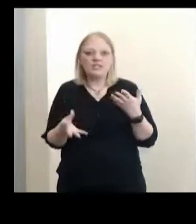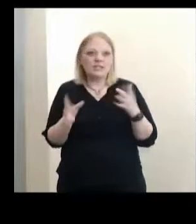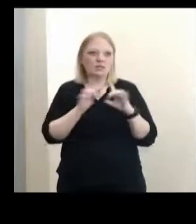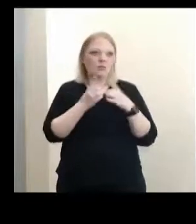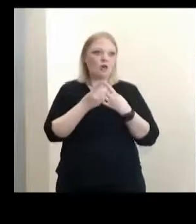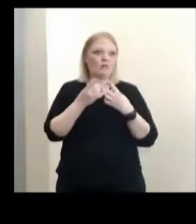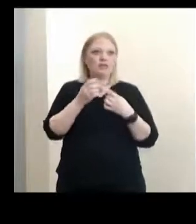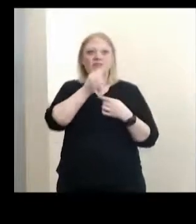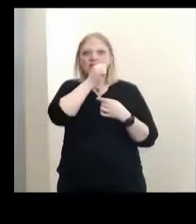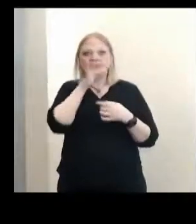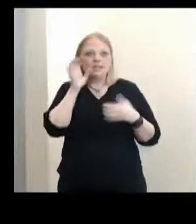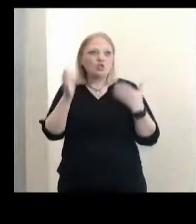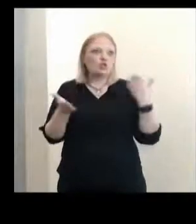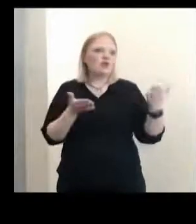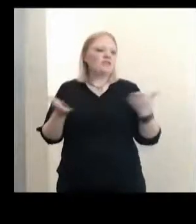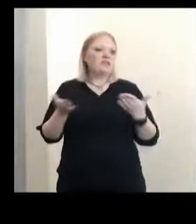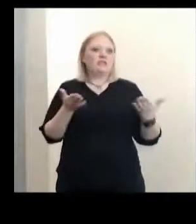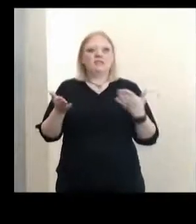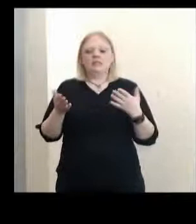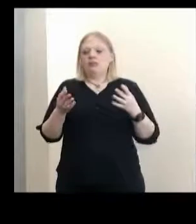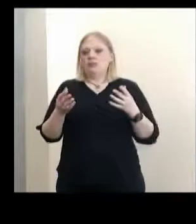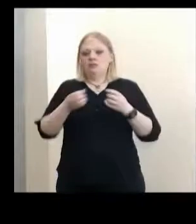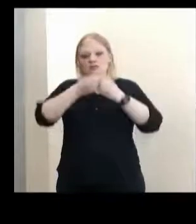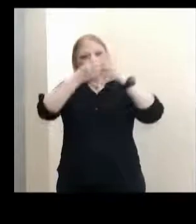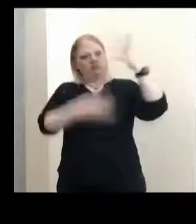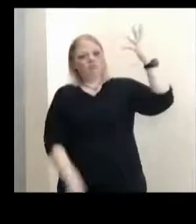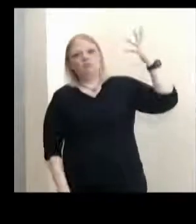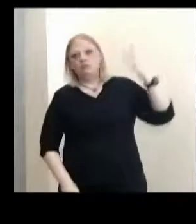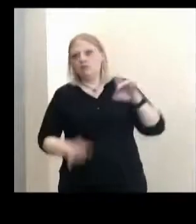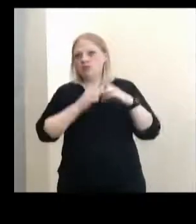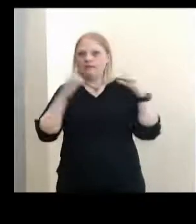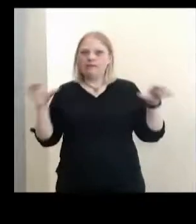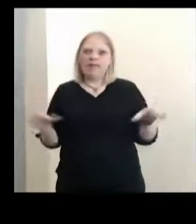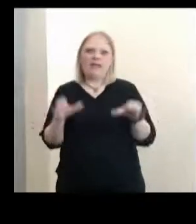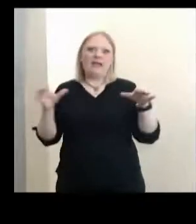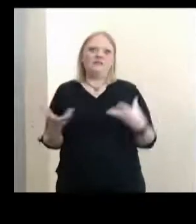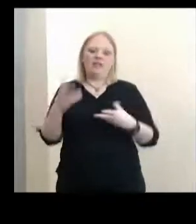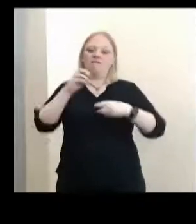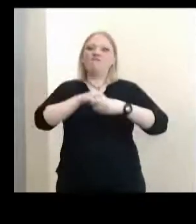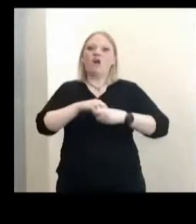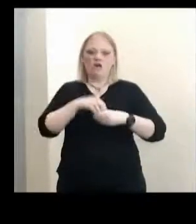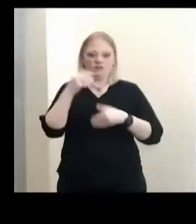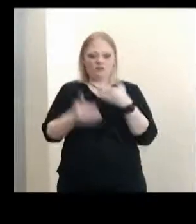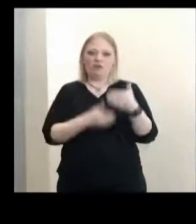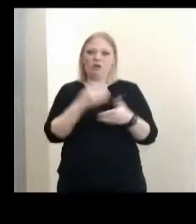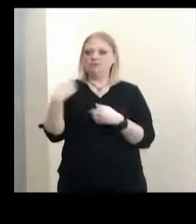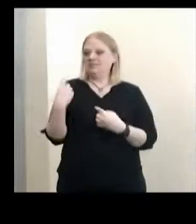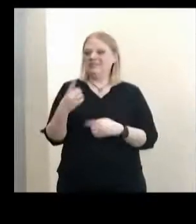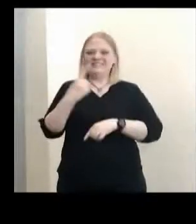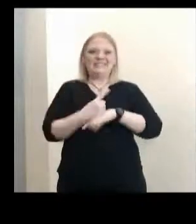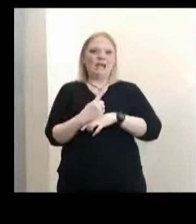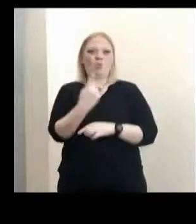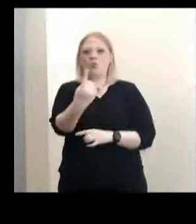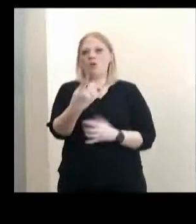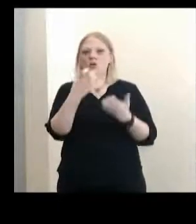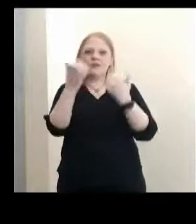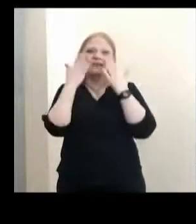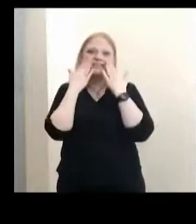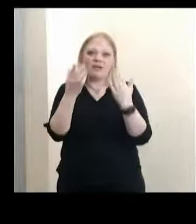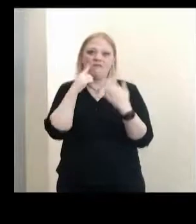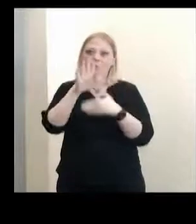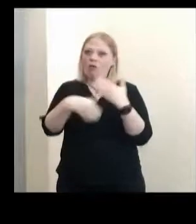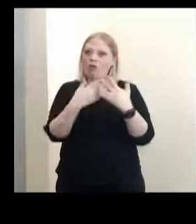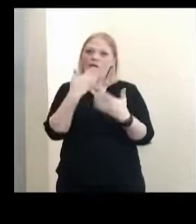Senior Services. There's so many departments that have been actively involved in this process since day one, and I just want to thank them for all their good